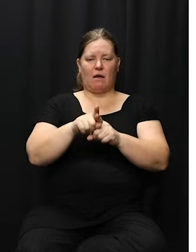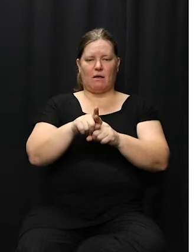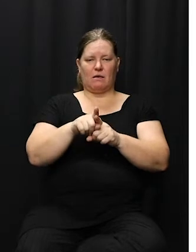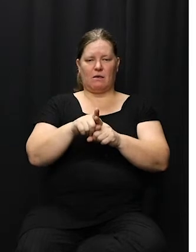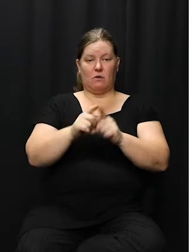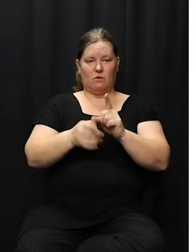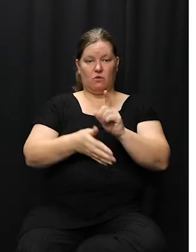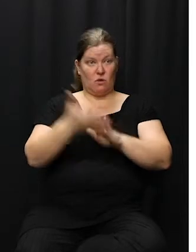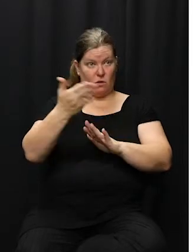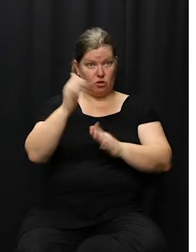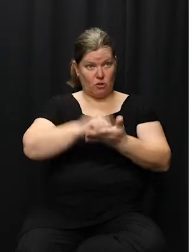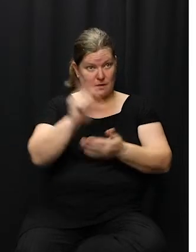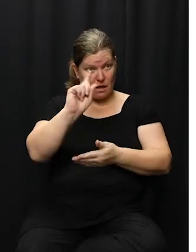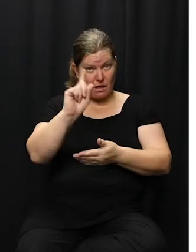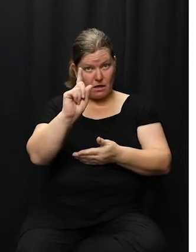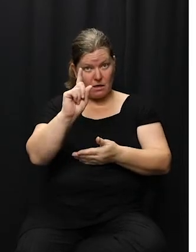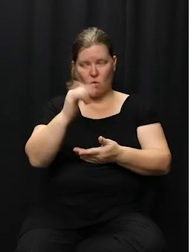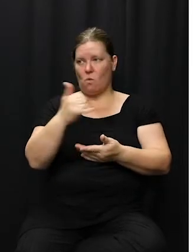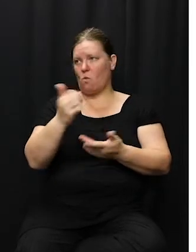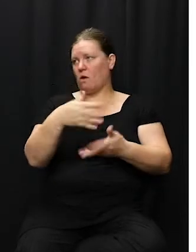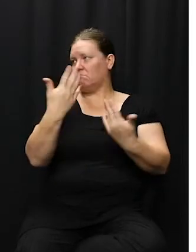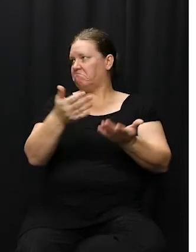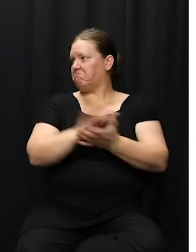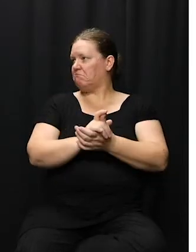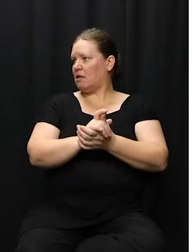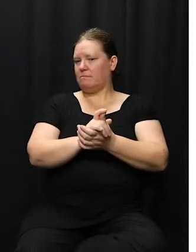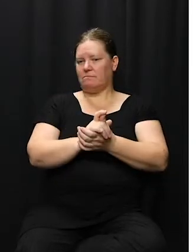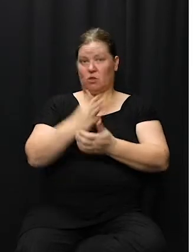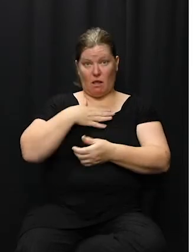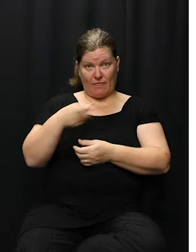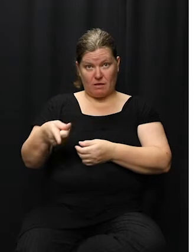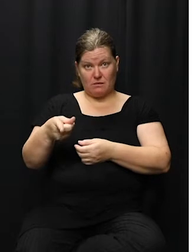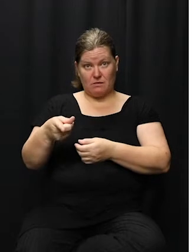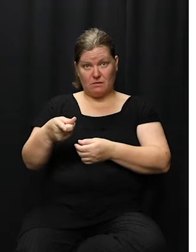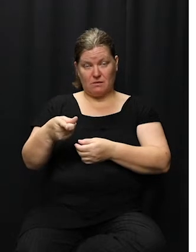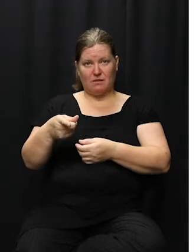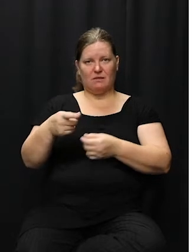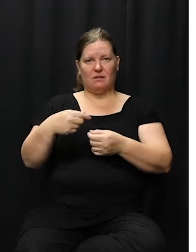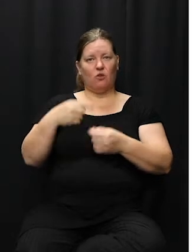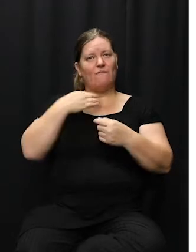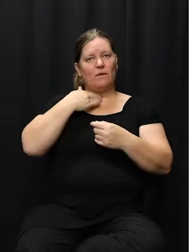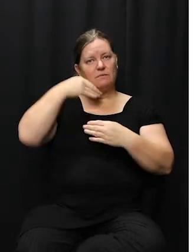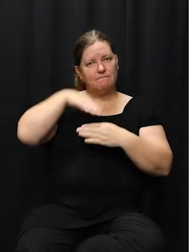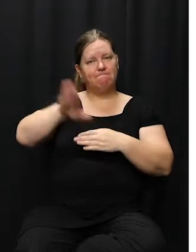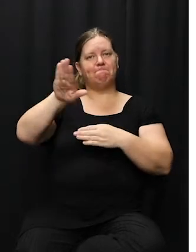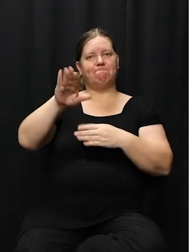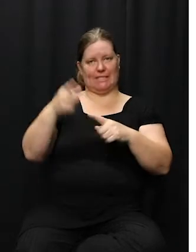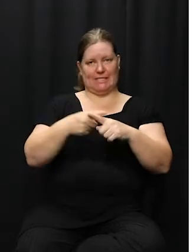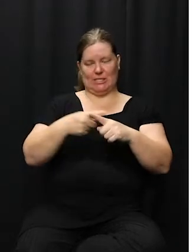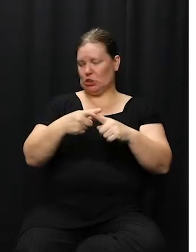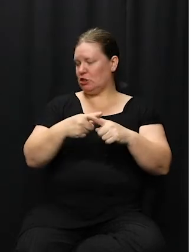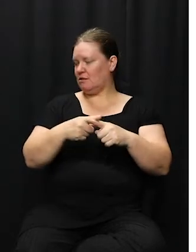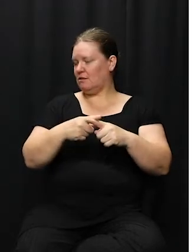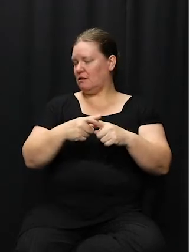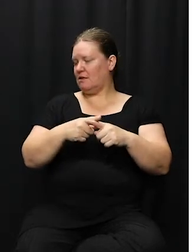now? Are you going to the shops now? Or do you like that? So you can hear the voice goes up in English, and